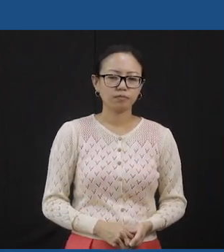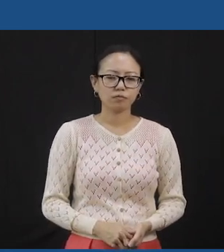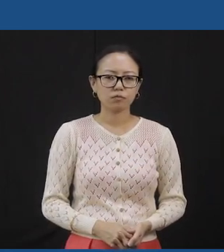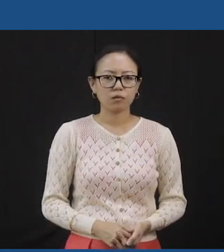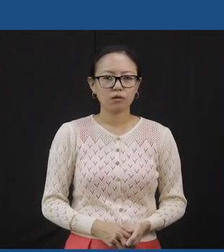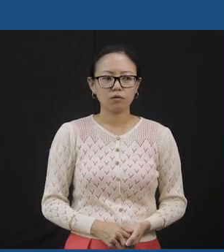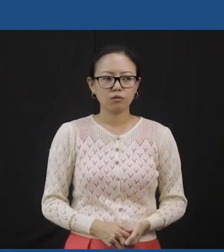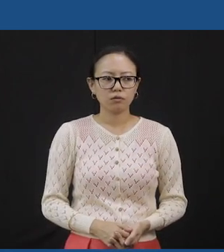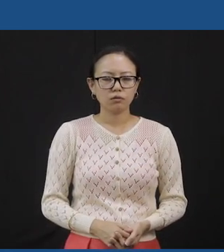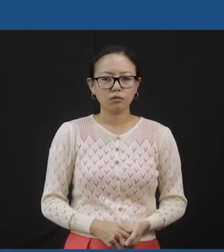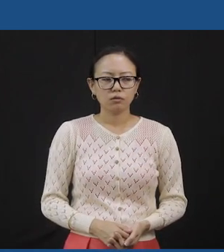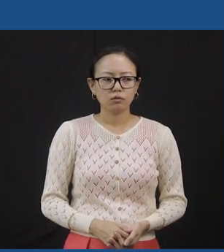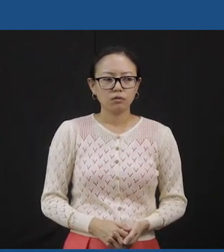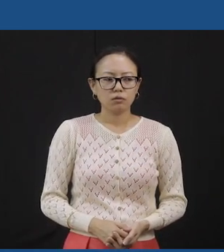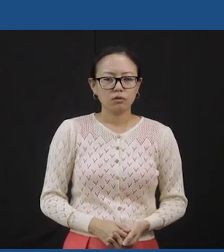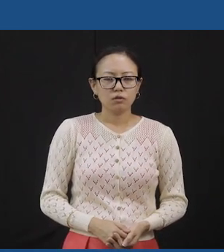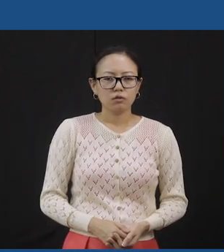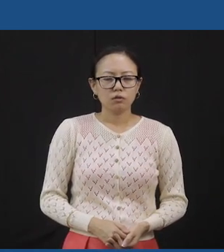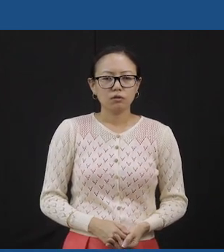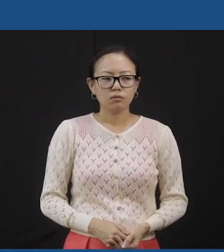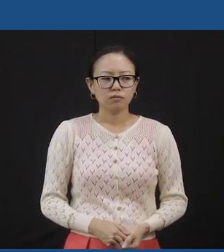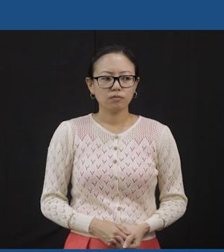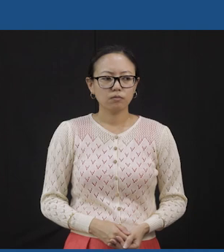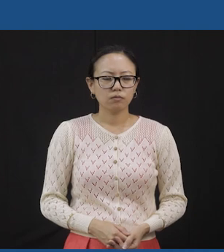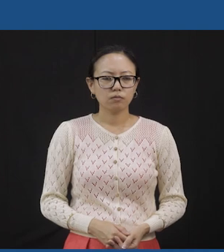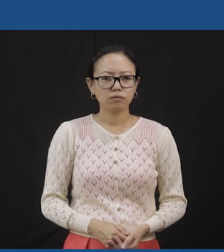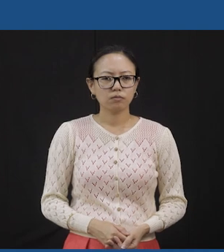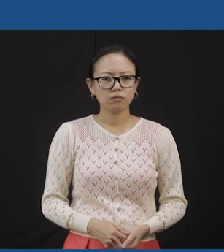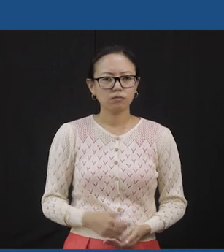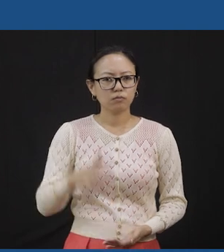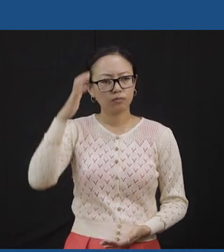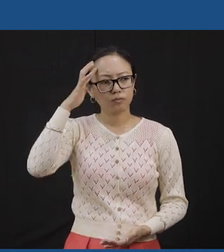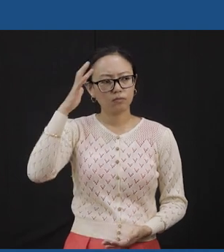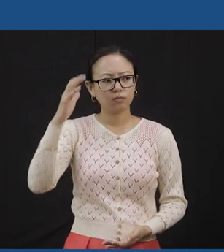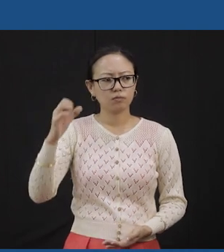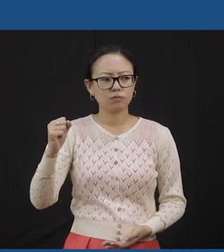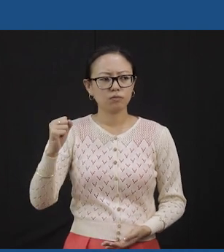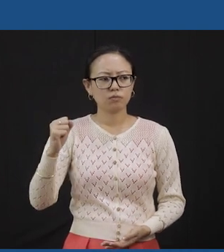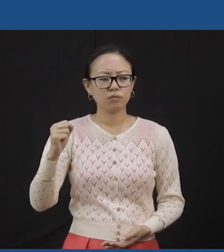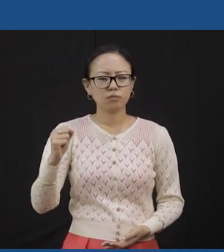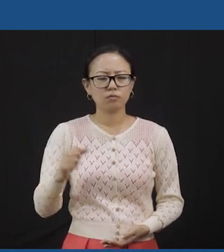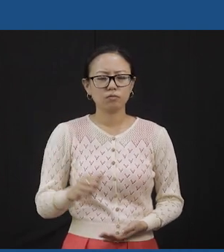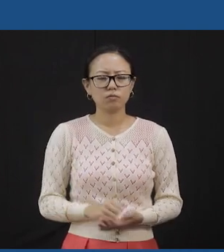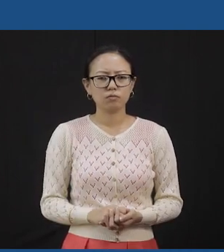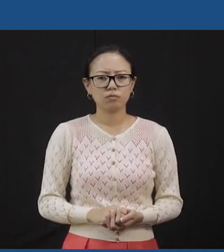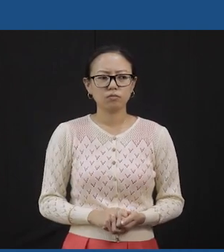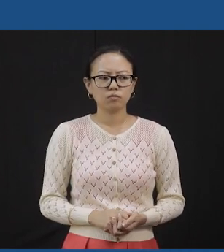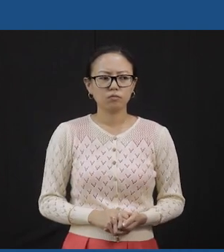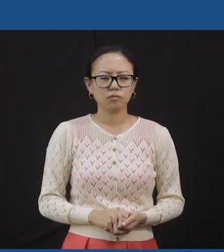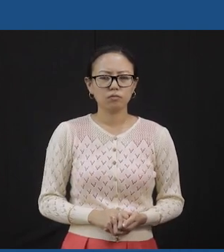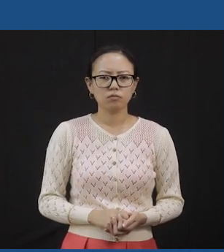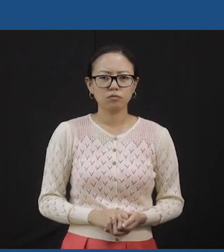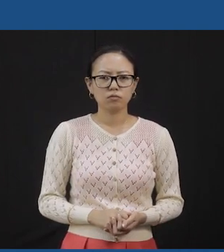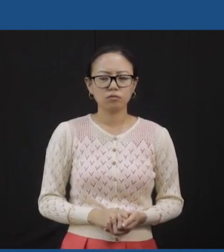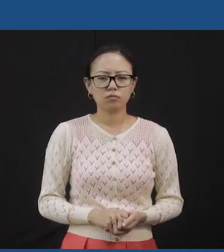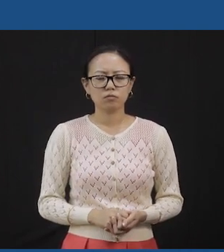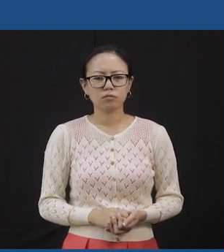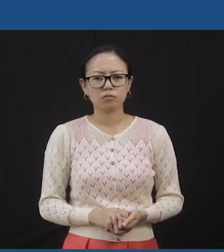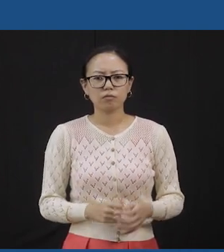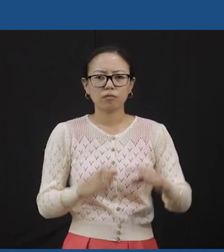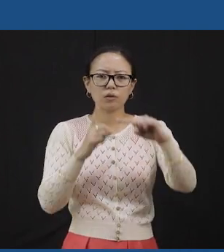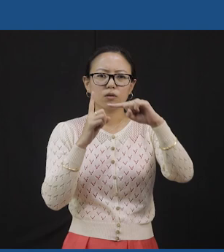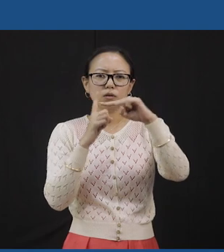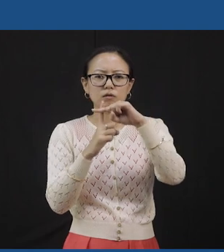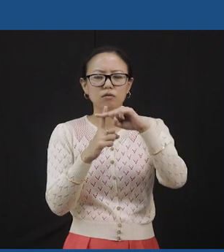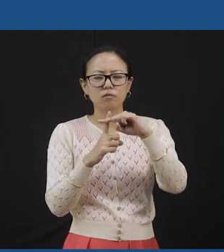reminder for you again. This is just a reminder. So here, just like I said, addition can be done in any order. So